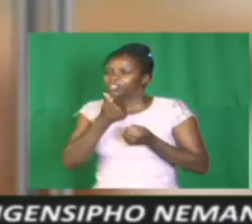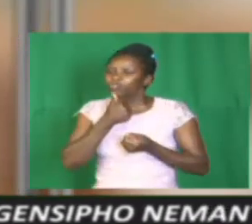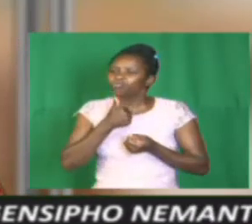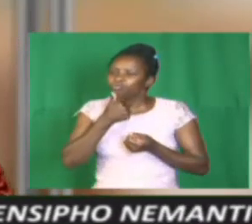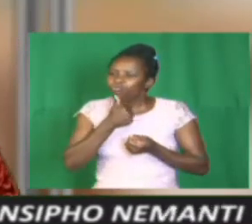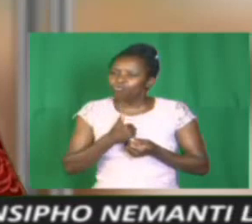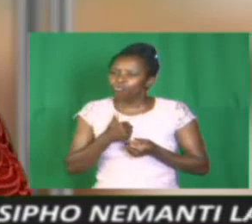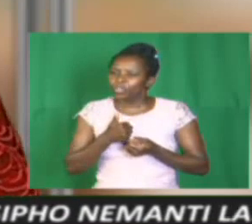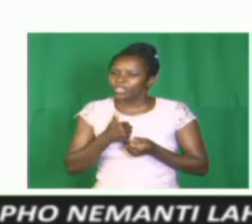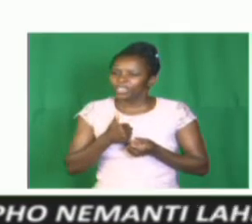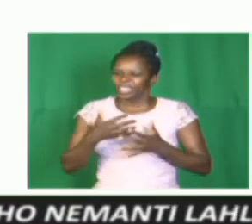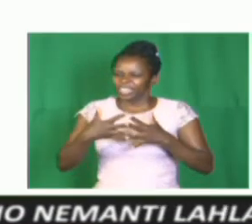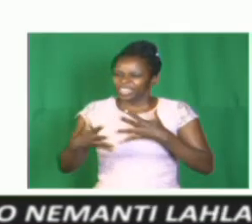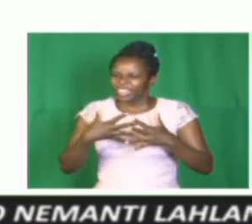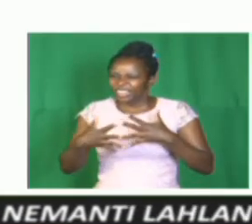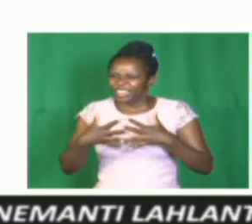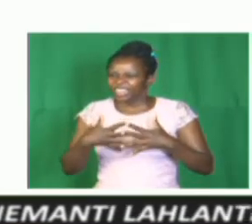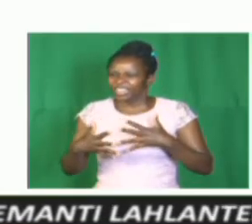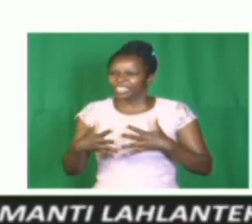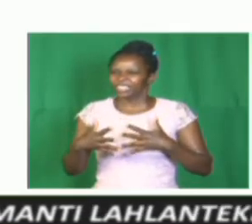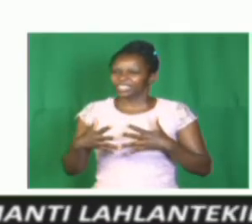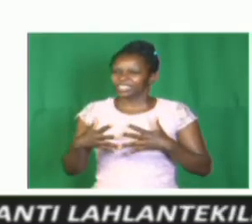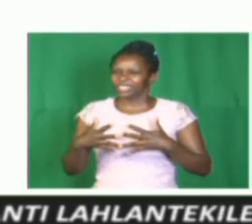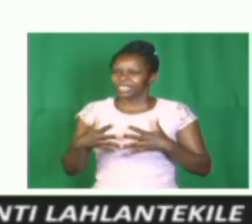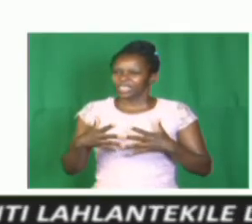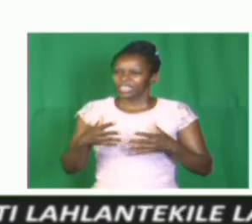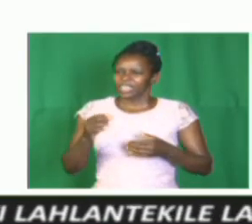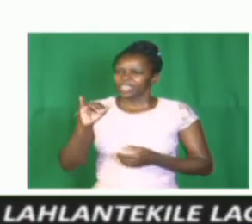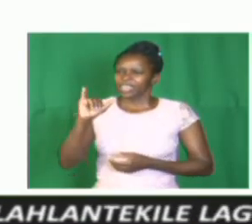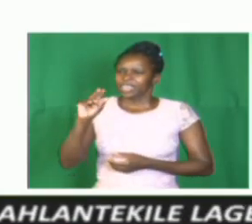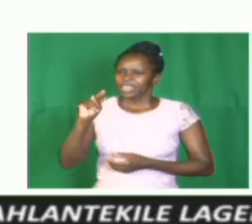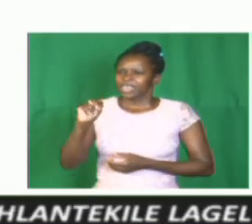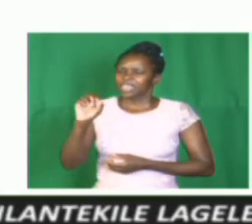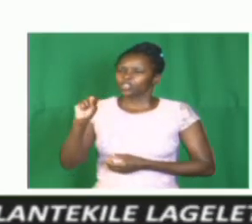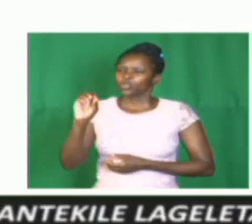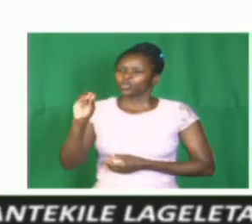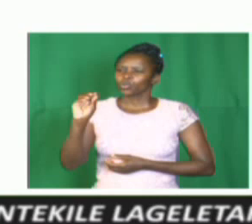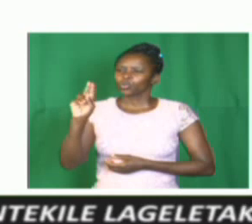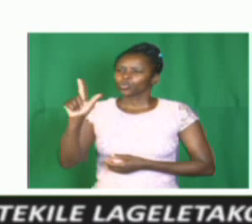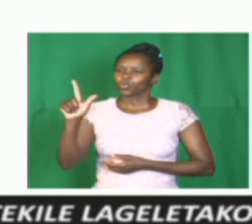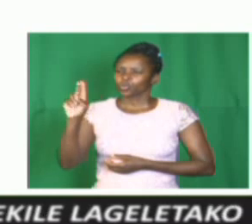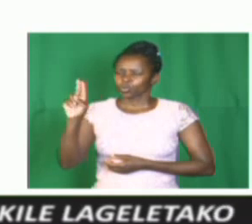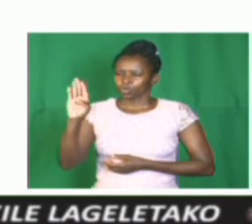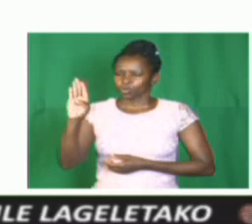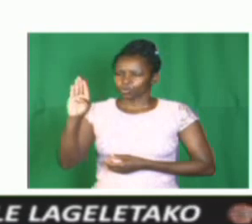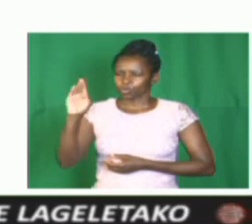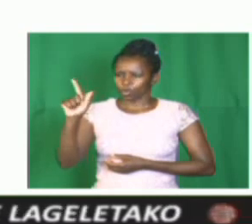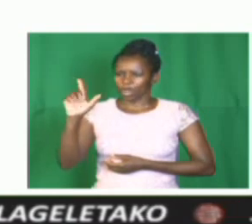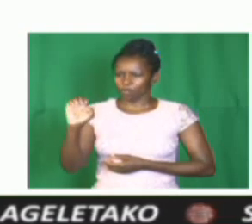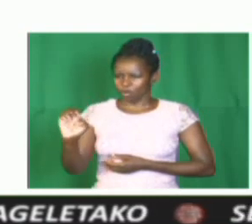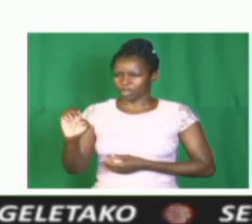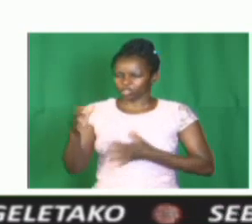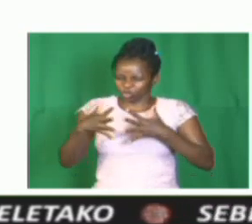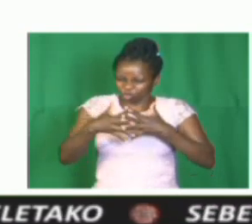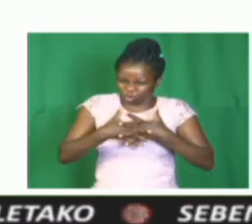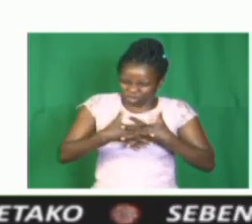an insoluble solid from a liquid. It is used to separate an